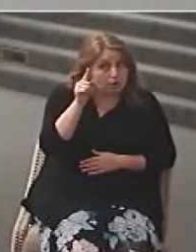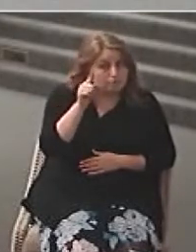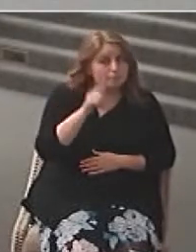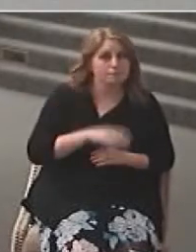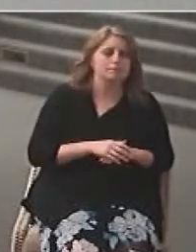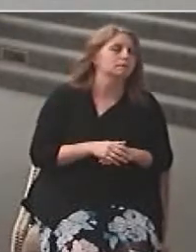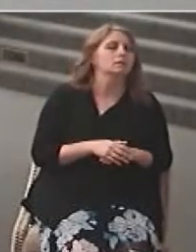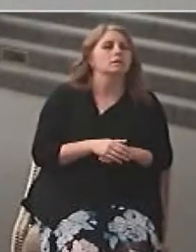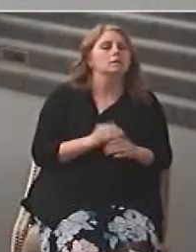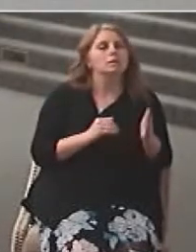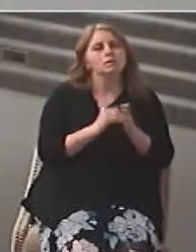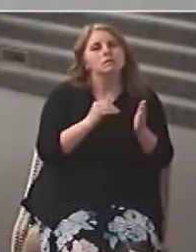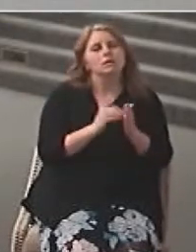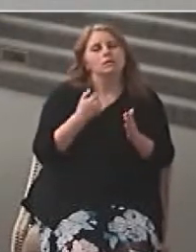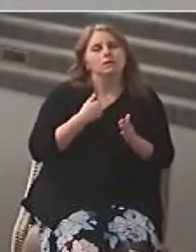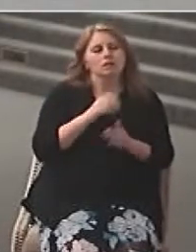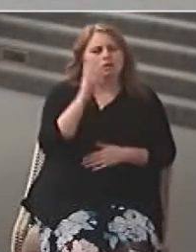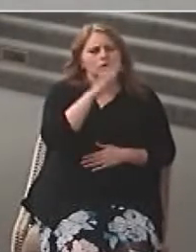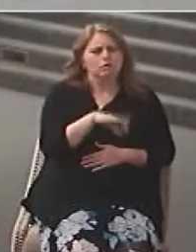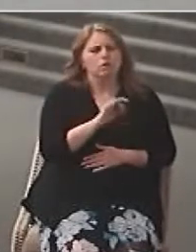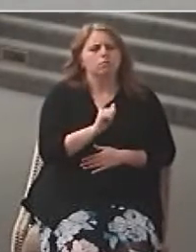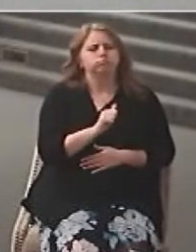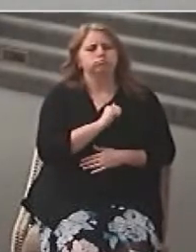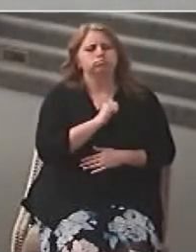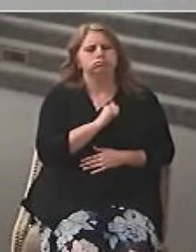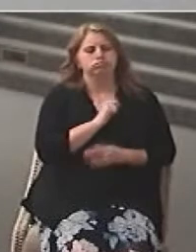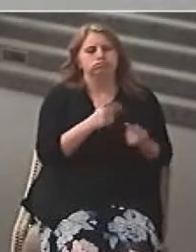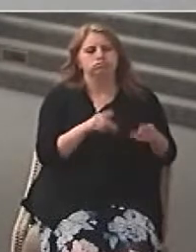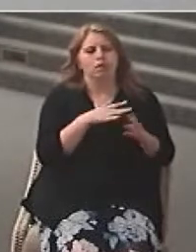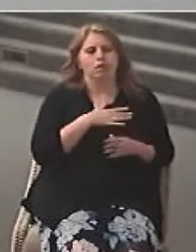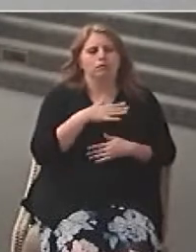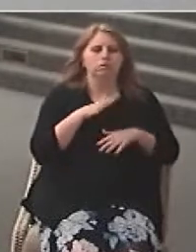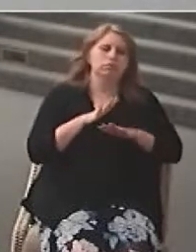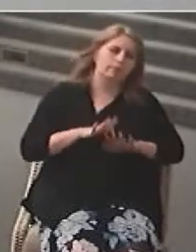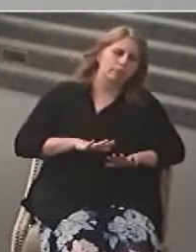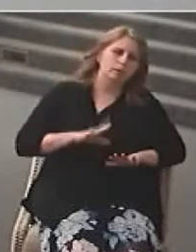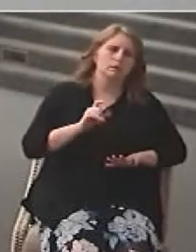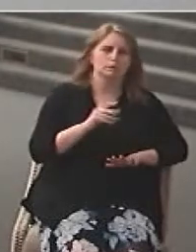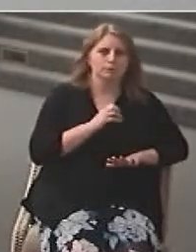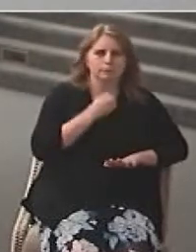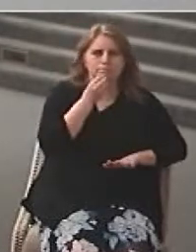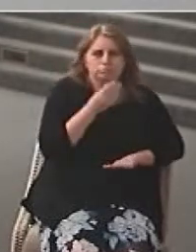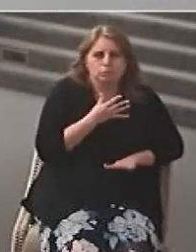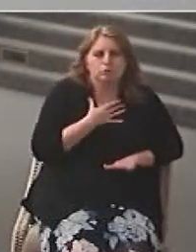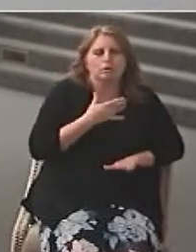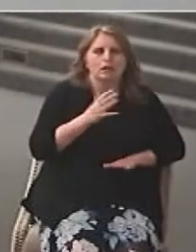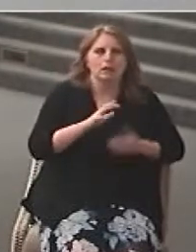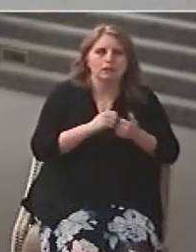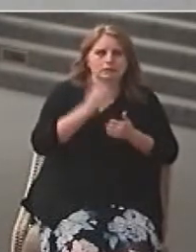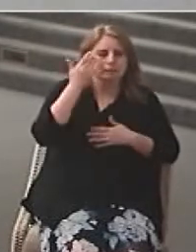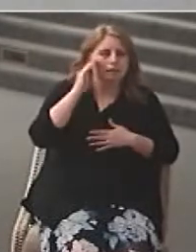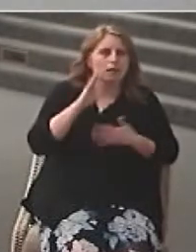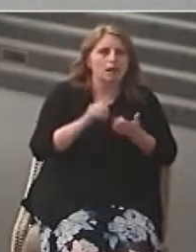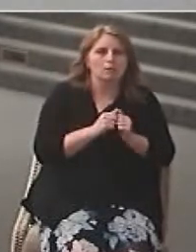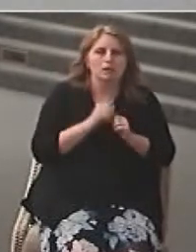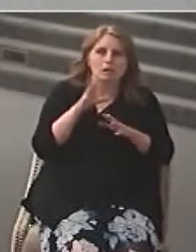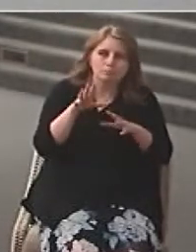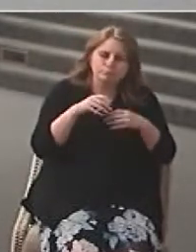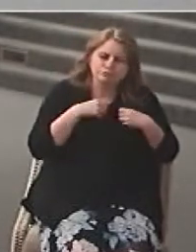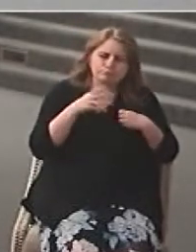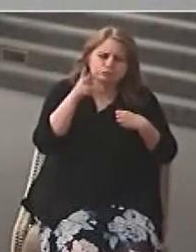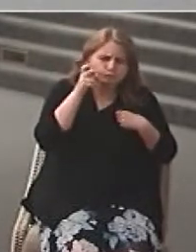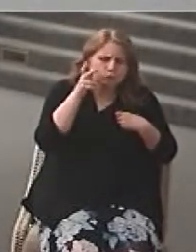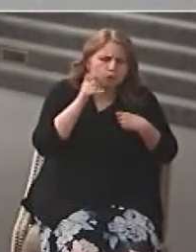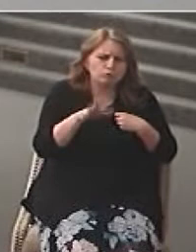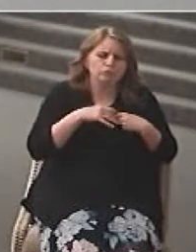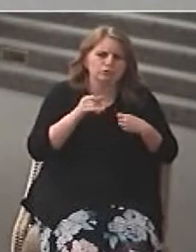Oftentimes we find ourselves in a place of lukewarmness, and we can't figure out why we're not getting anything from the preacher, or